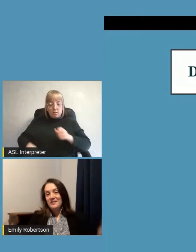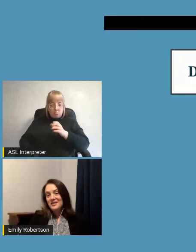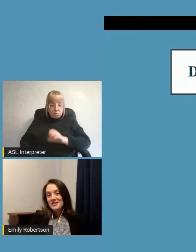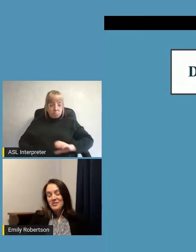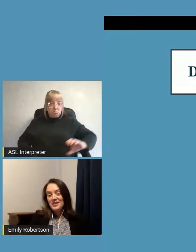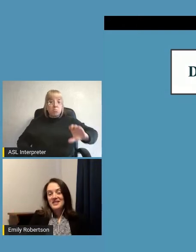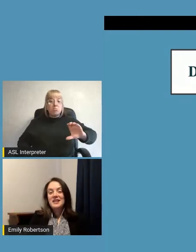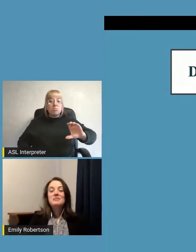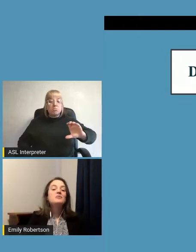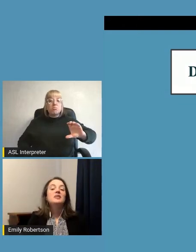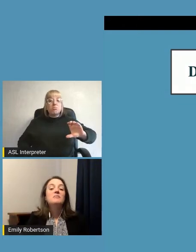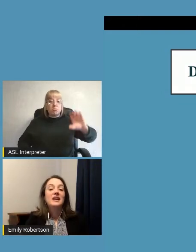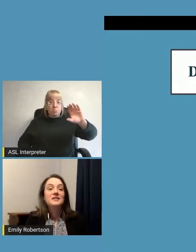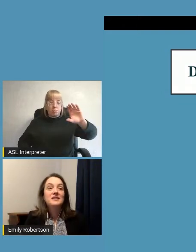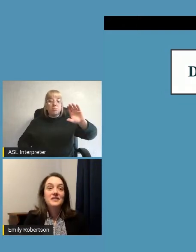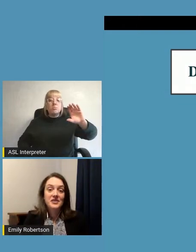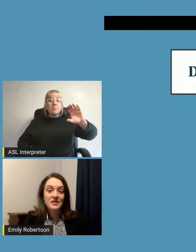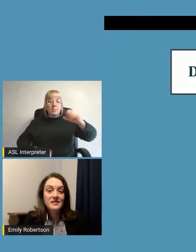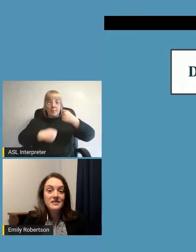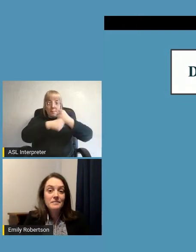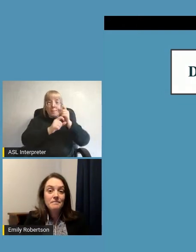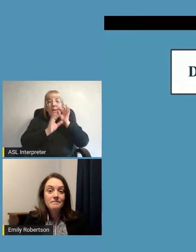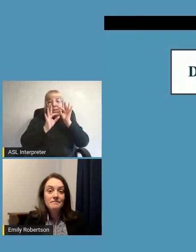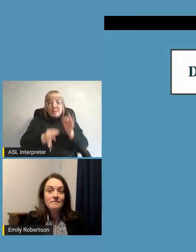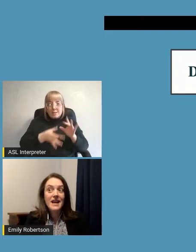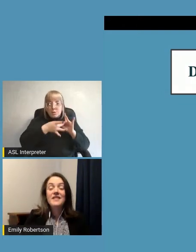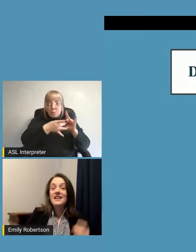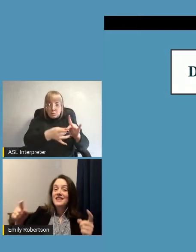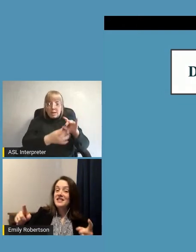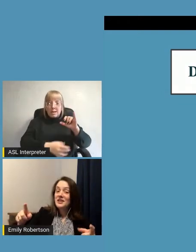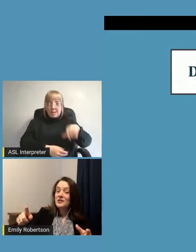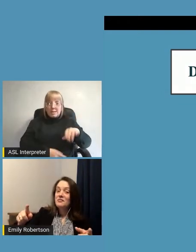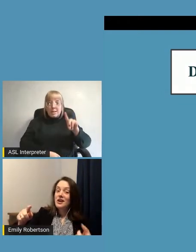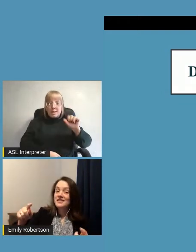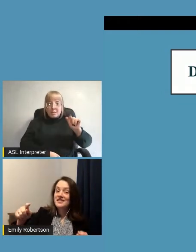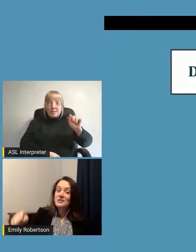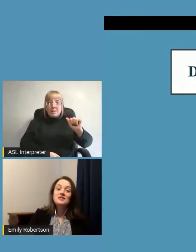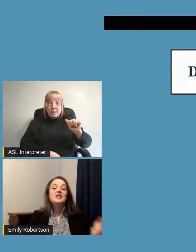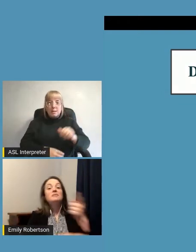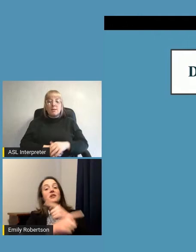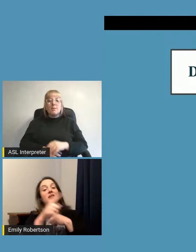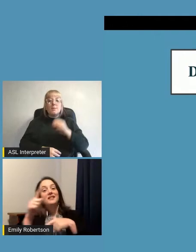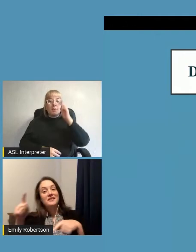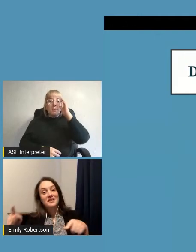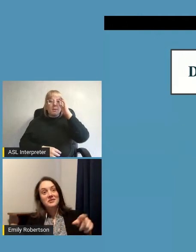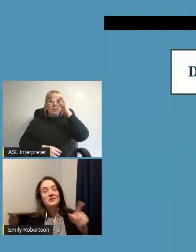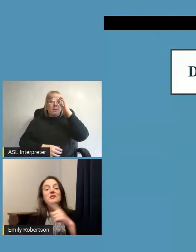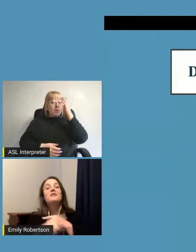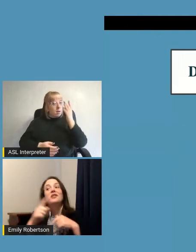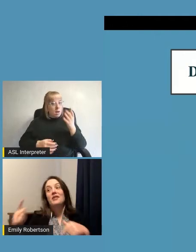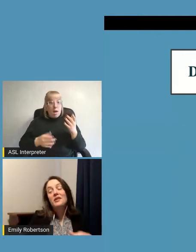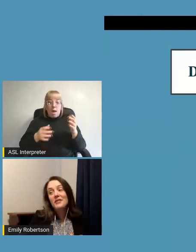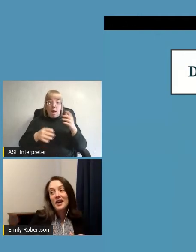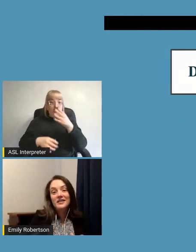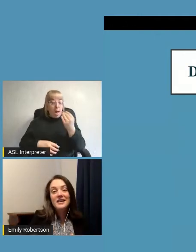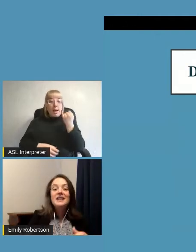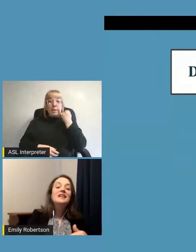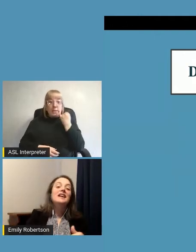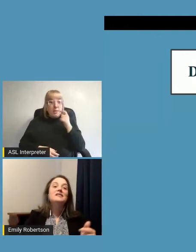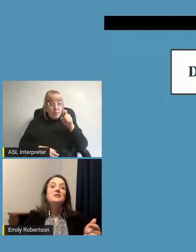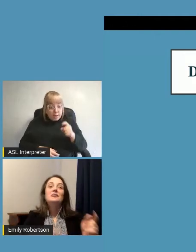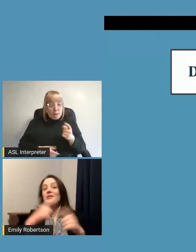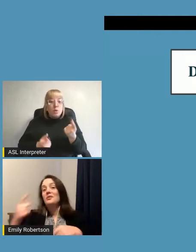at the end of this project steps would be to make decisions. And then it's an iterative process, so it just keeps going in that circle over and over and over